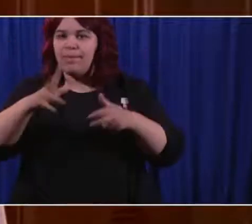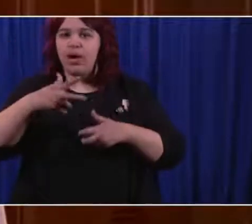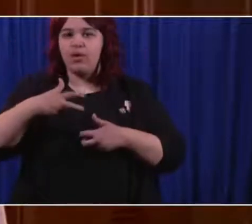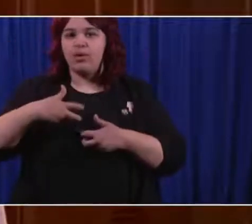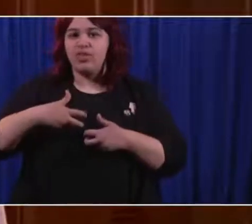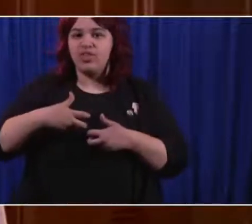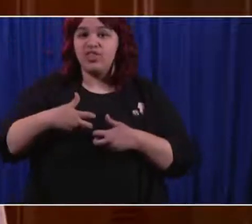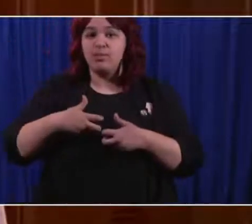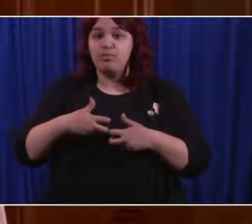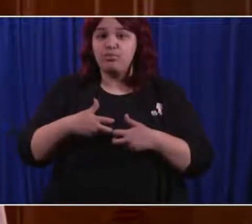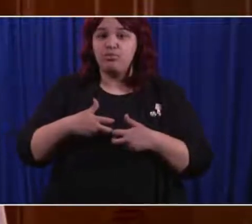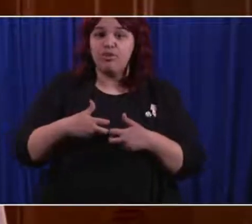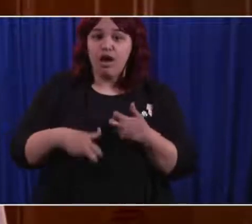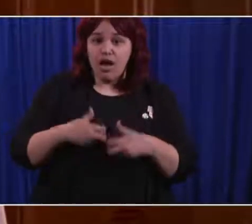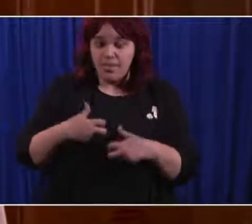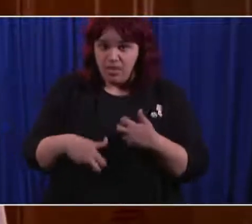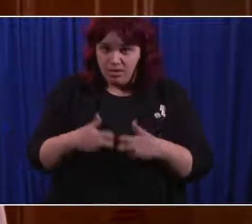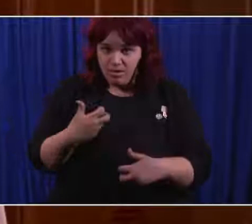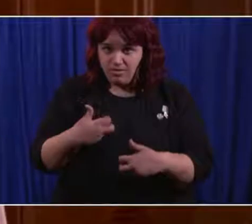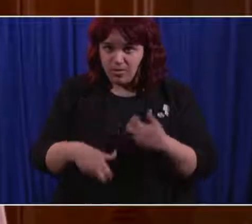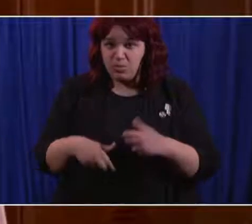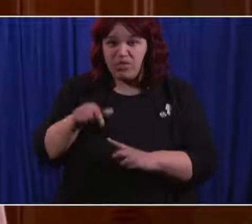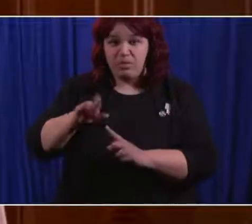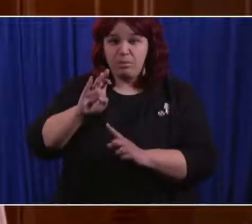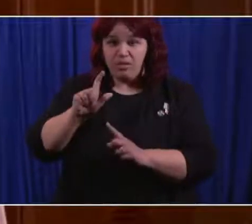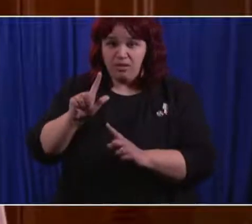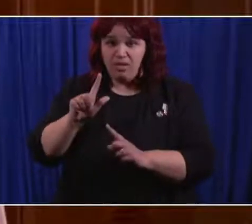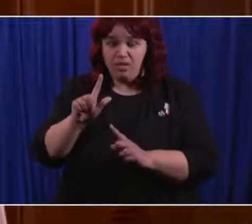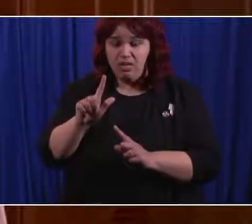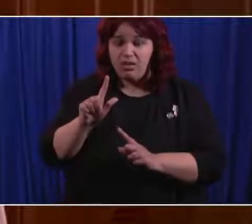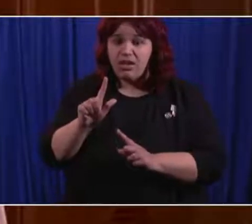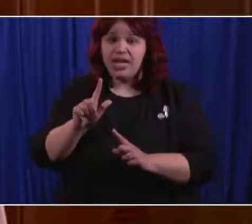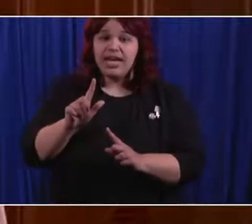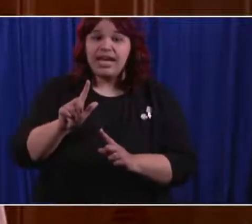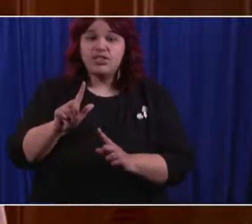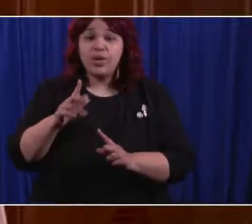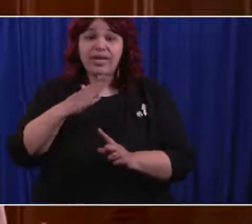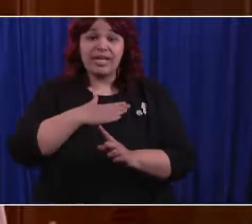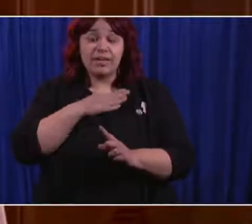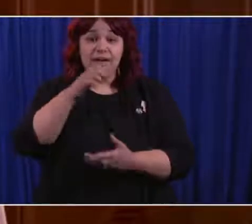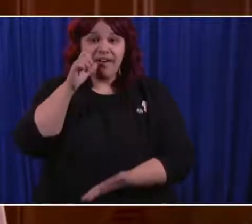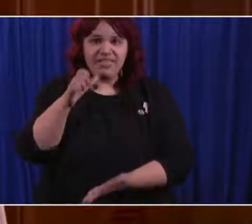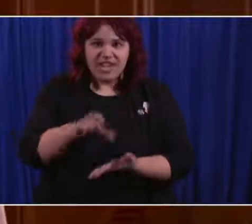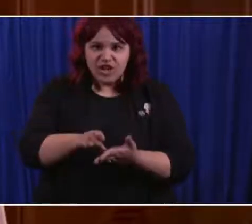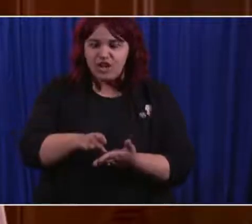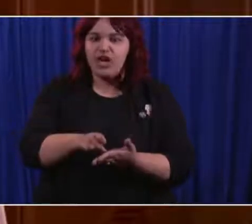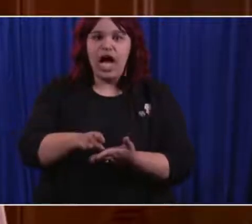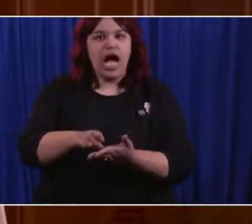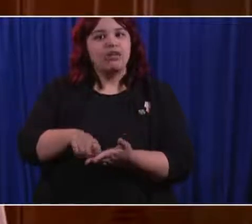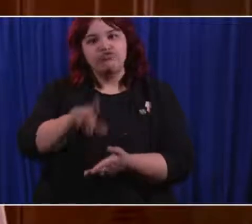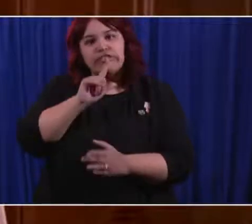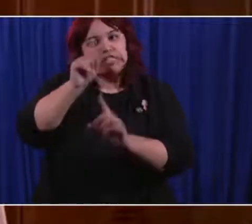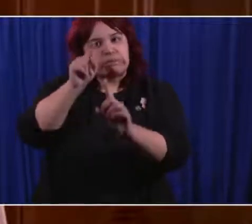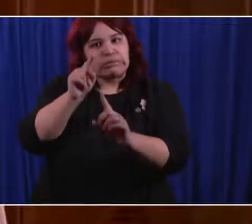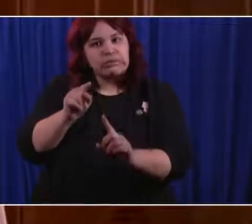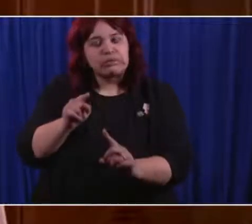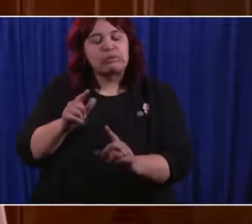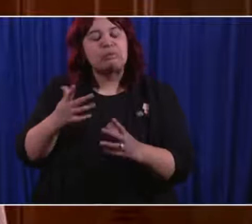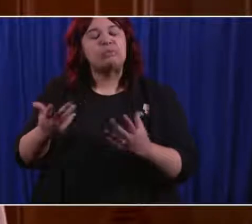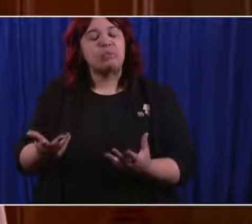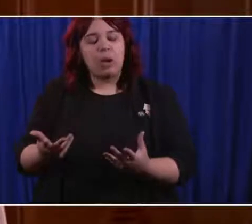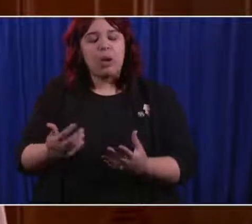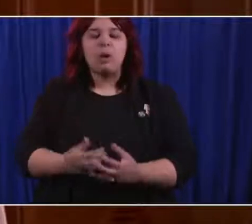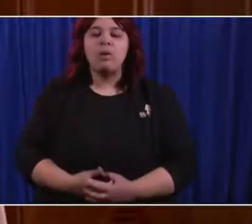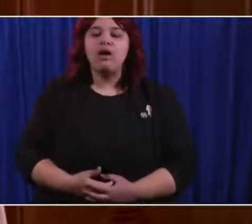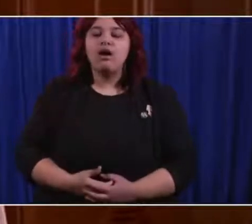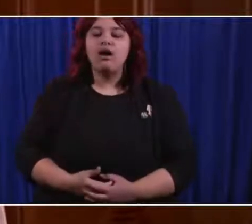the bill. And the letter tried to illuminate on that. So I would expect members to look at the letter and they'll make